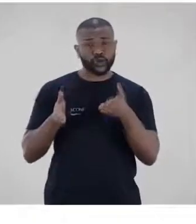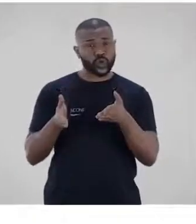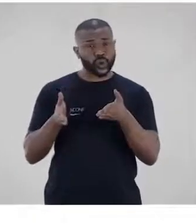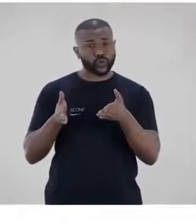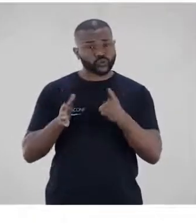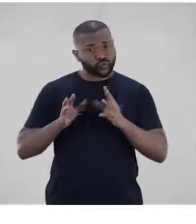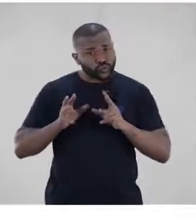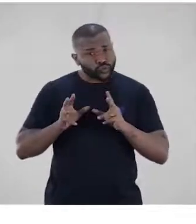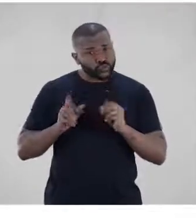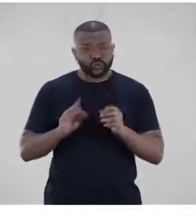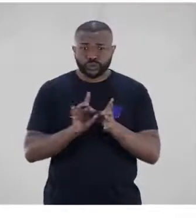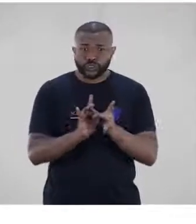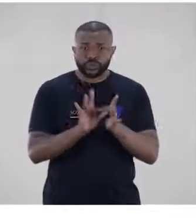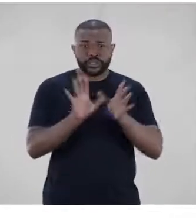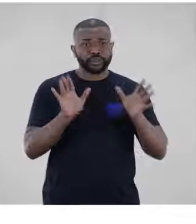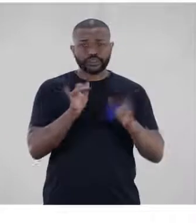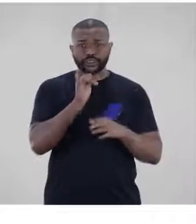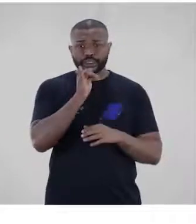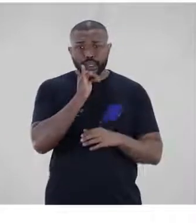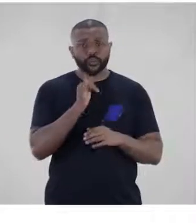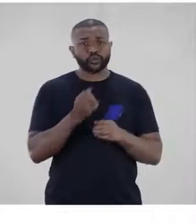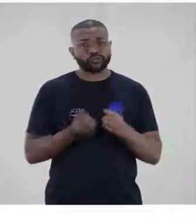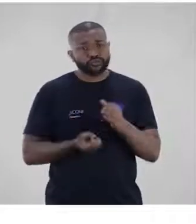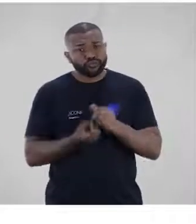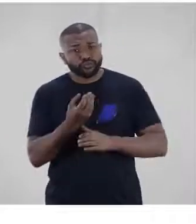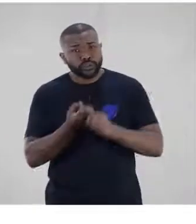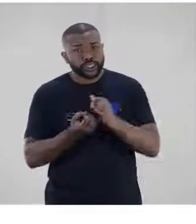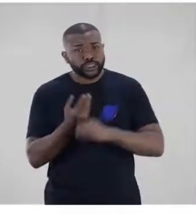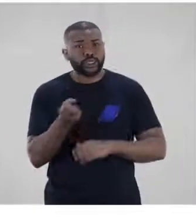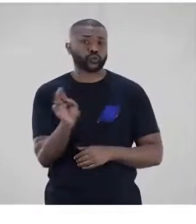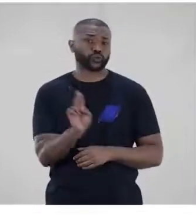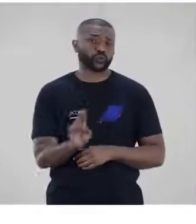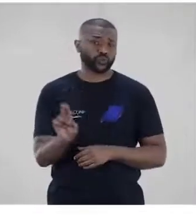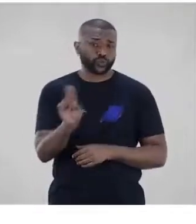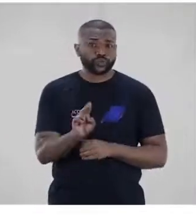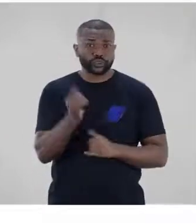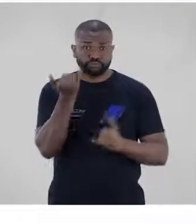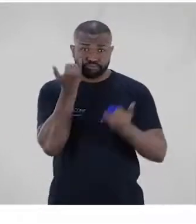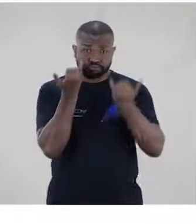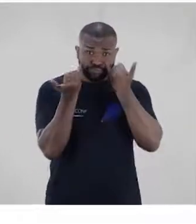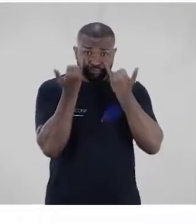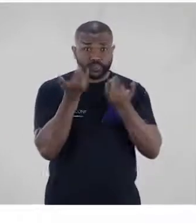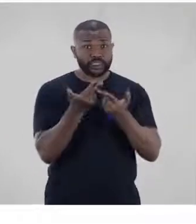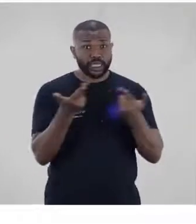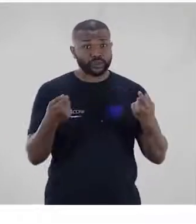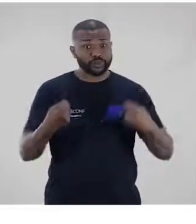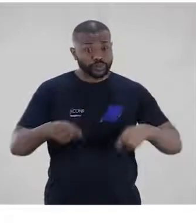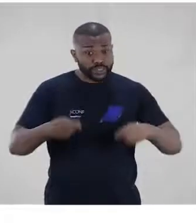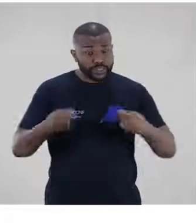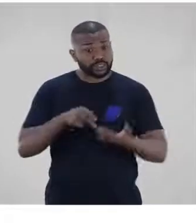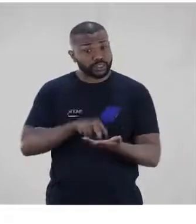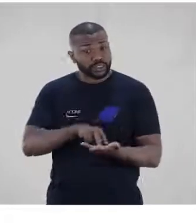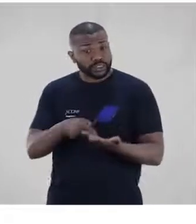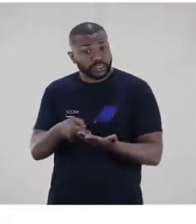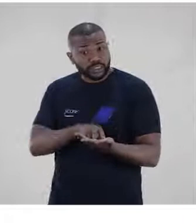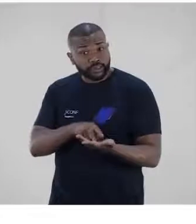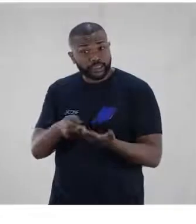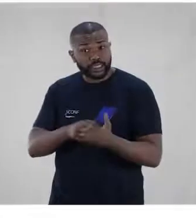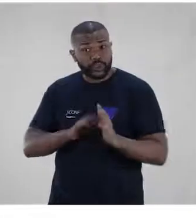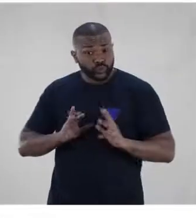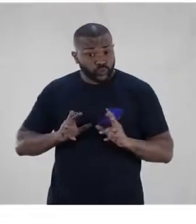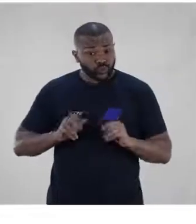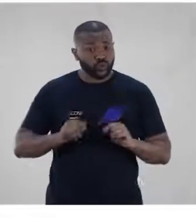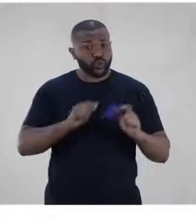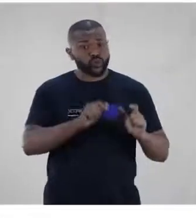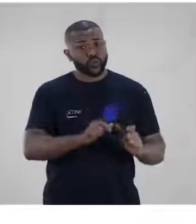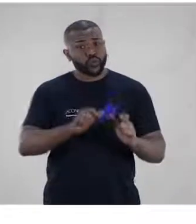team, very independent and separate from domains where the data generated or domains data gets used, that now is responsible for making sense